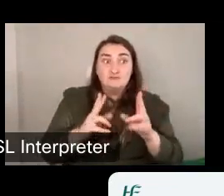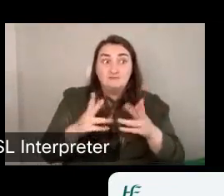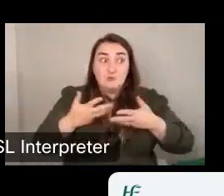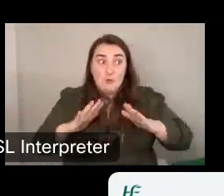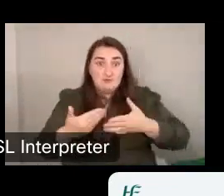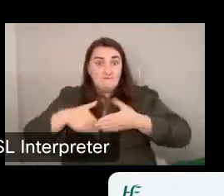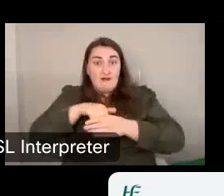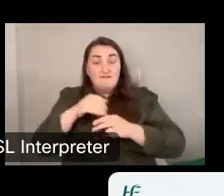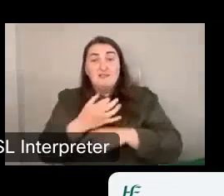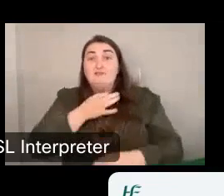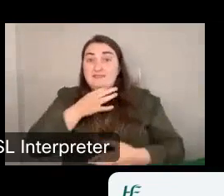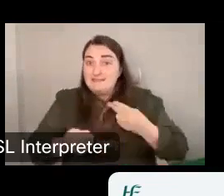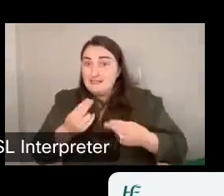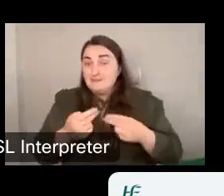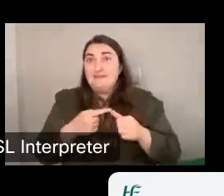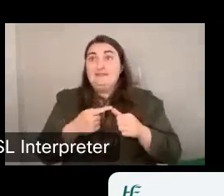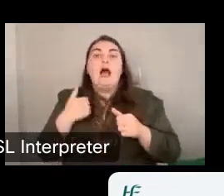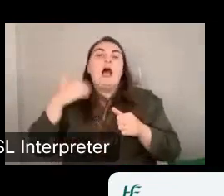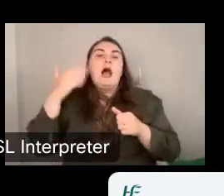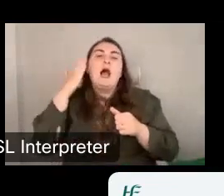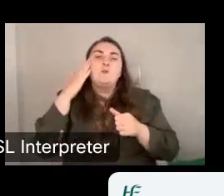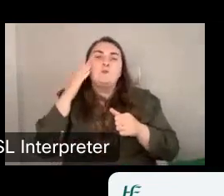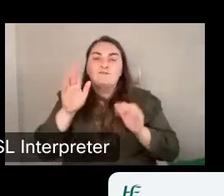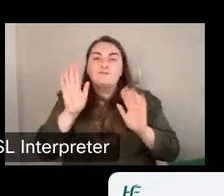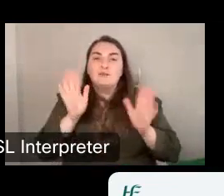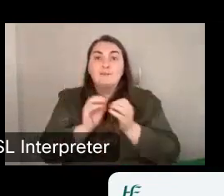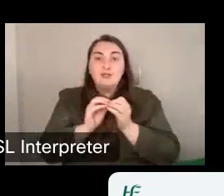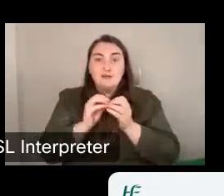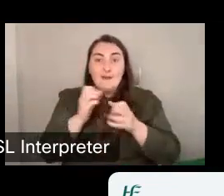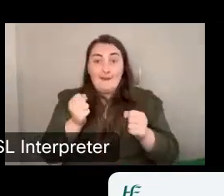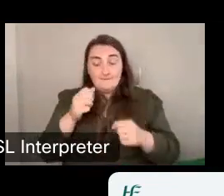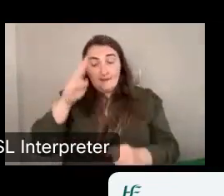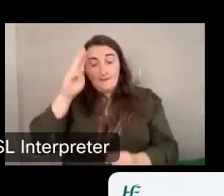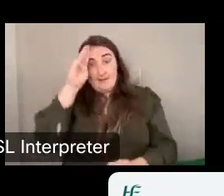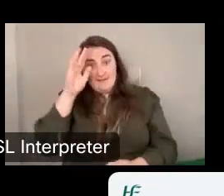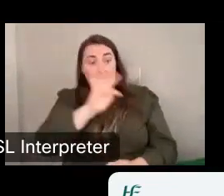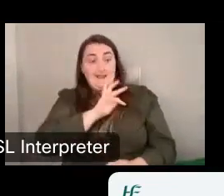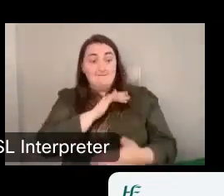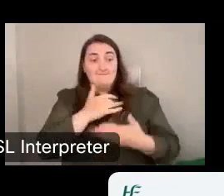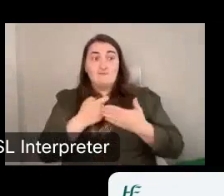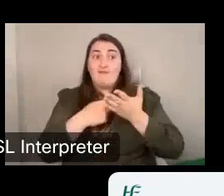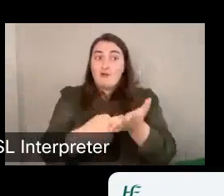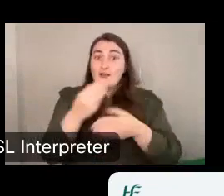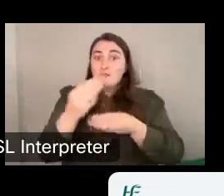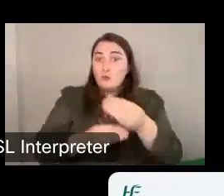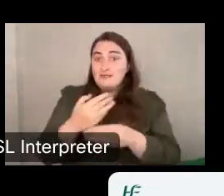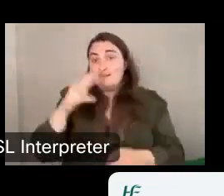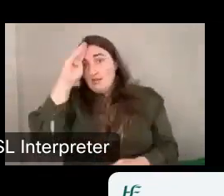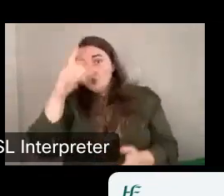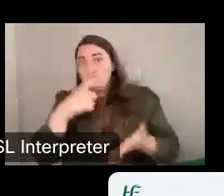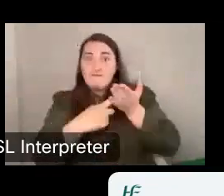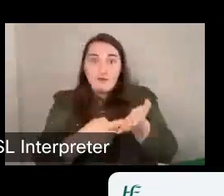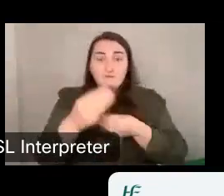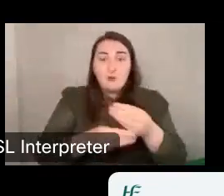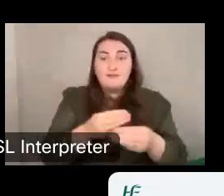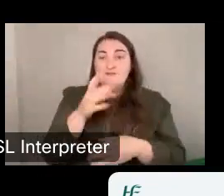risk assessment? I know obviously you mentioned that there's manager referral, self-referral processes. Maybe touch on a piece of that, and then if